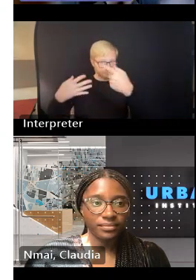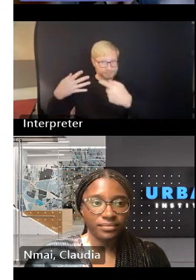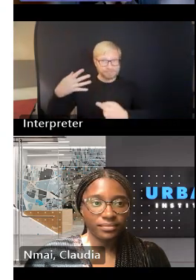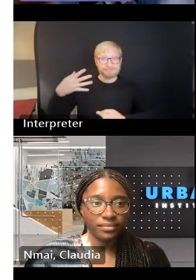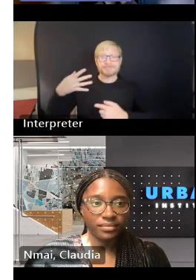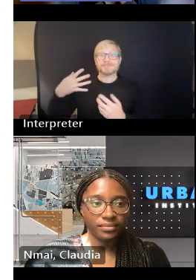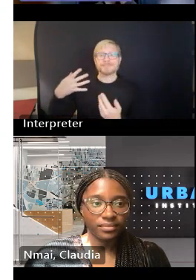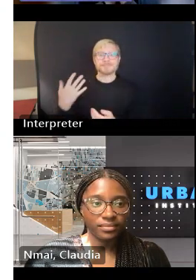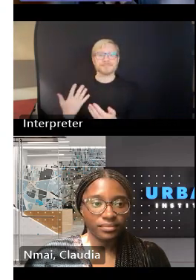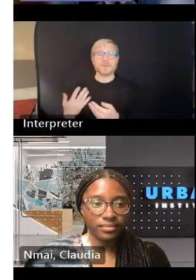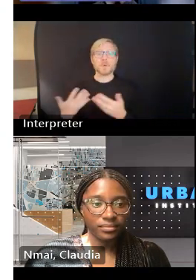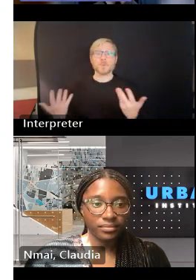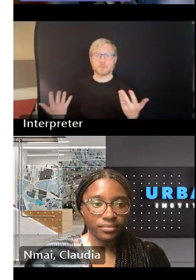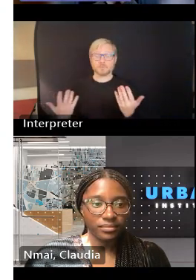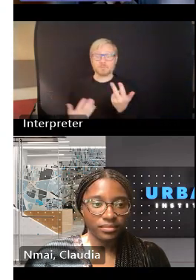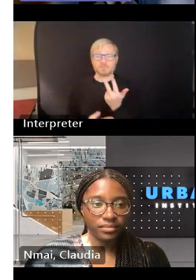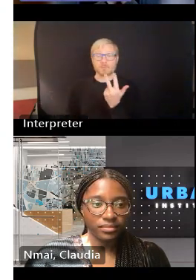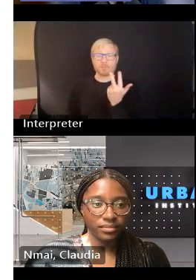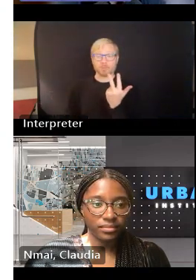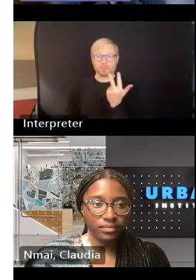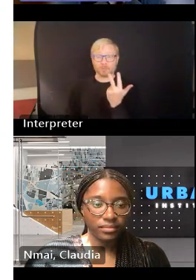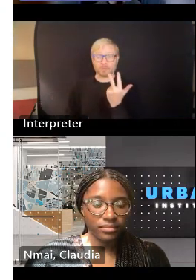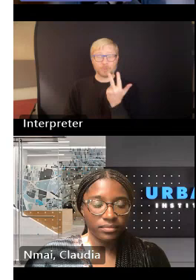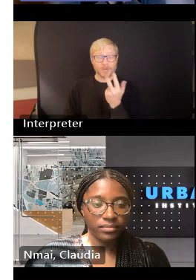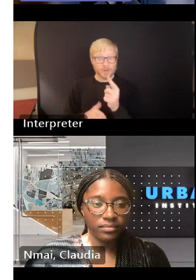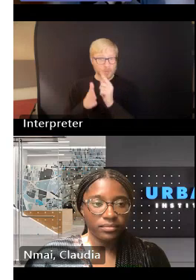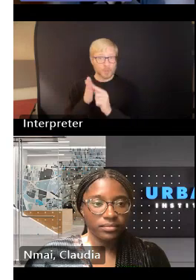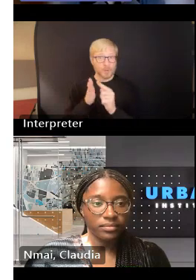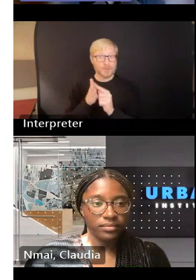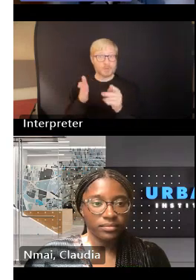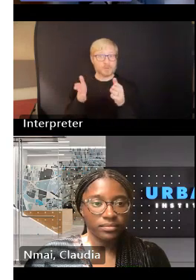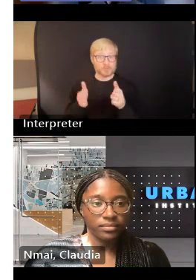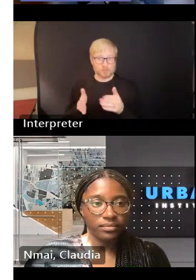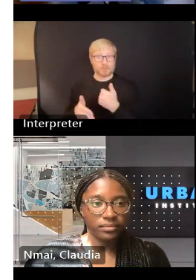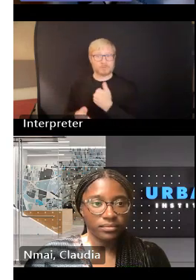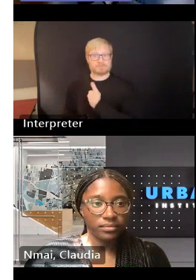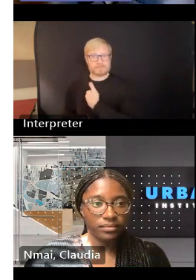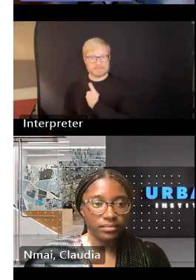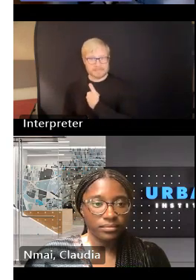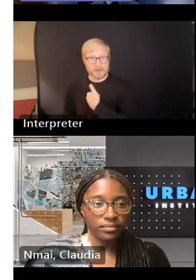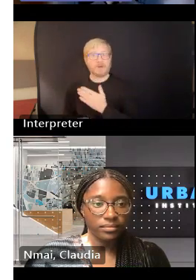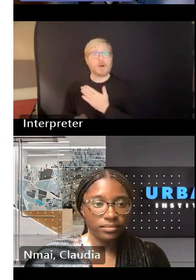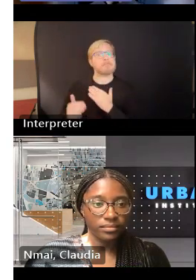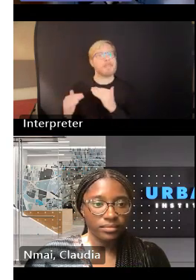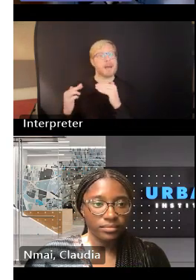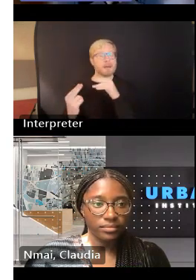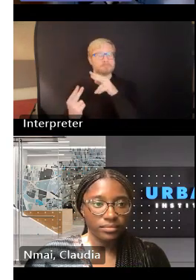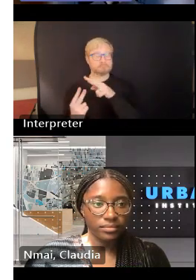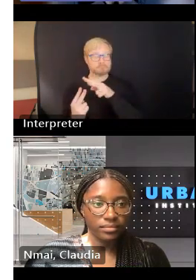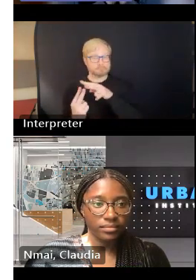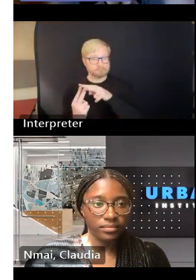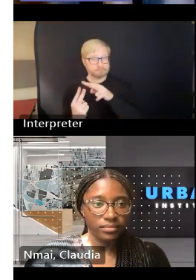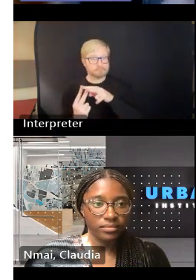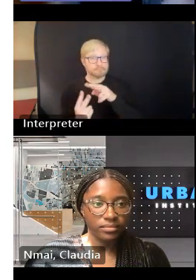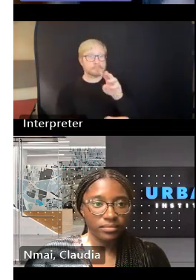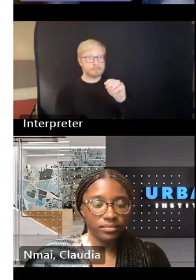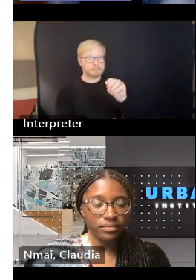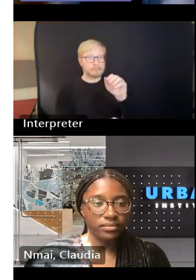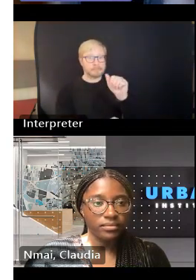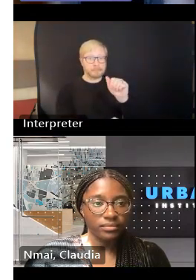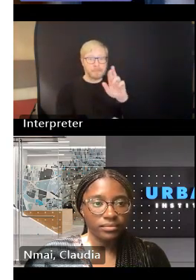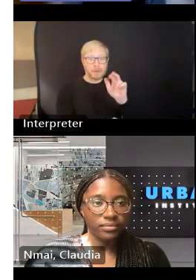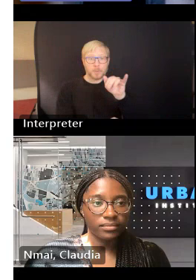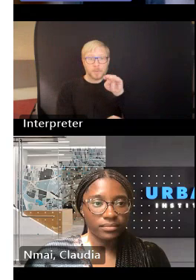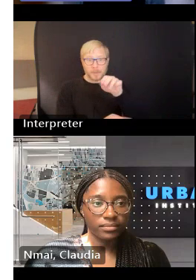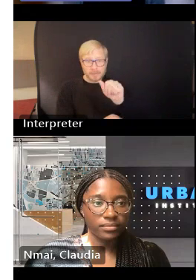We have 3 of the research team. So myself and my colleague Marina from RTI International co-led